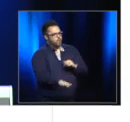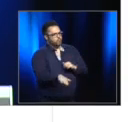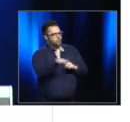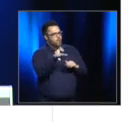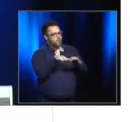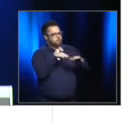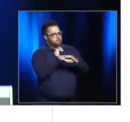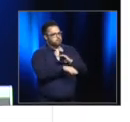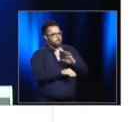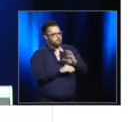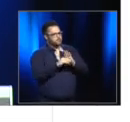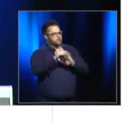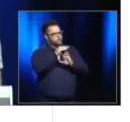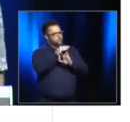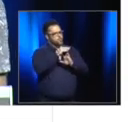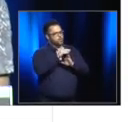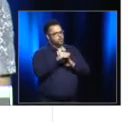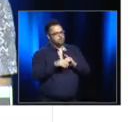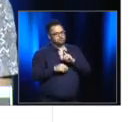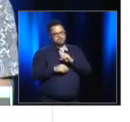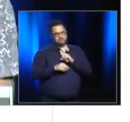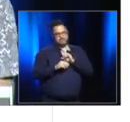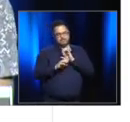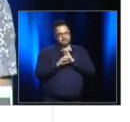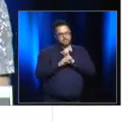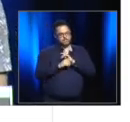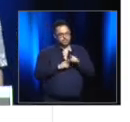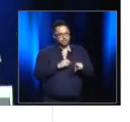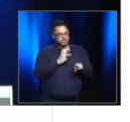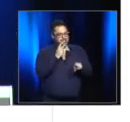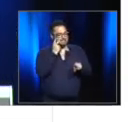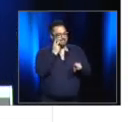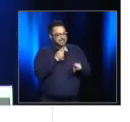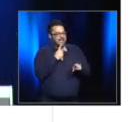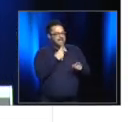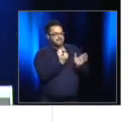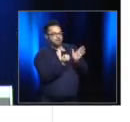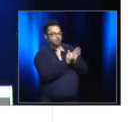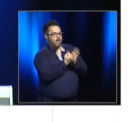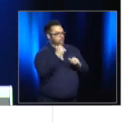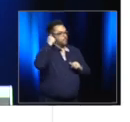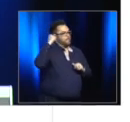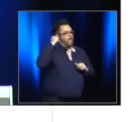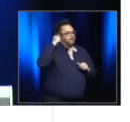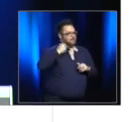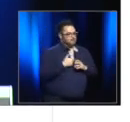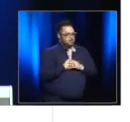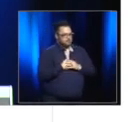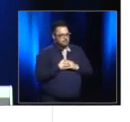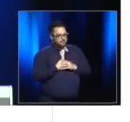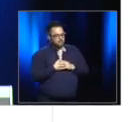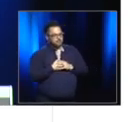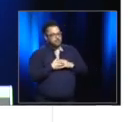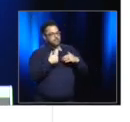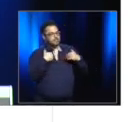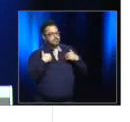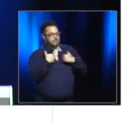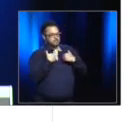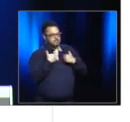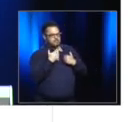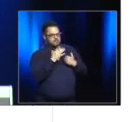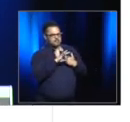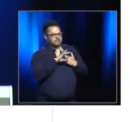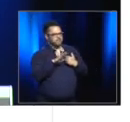moved into the adult population. In fact, the photo there, if you look carefully, you can see that animal's got a brand on her back. That was an animal we saw in 1985